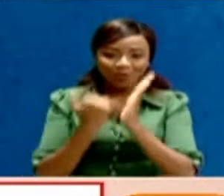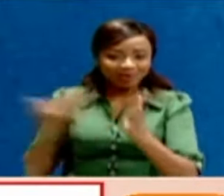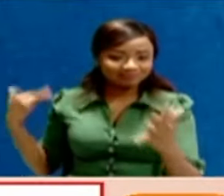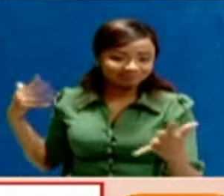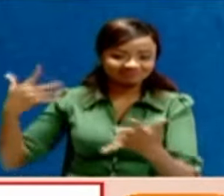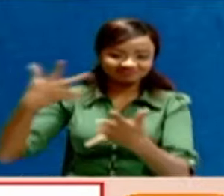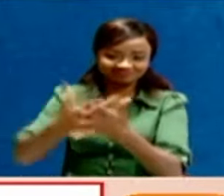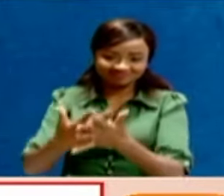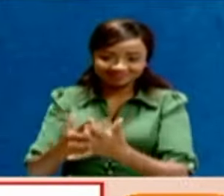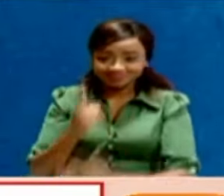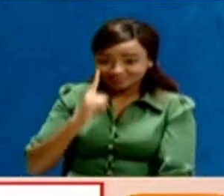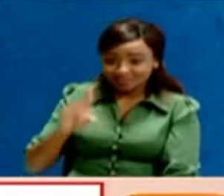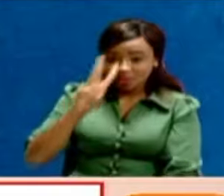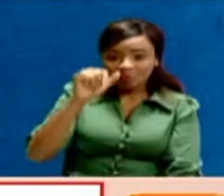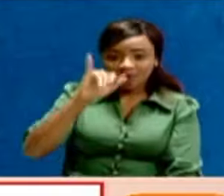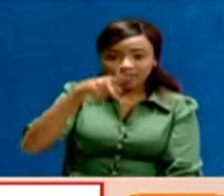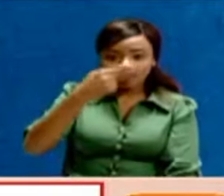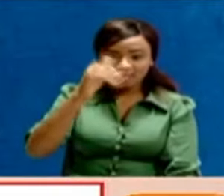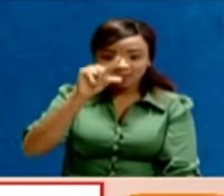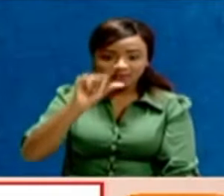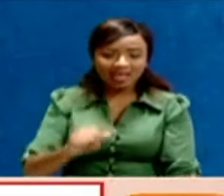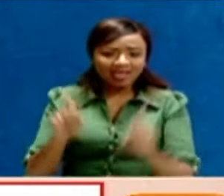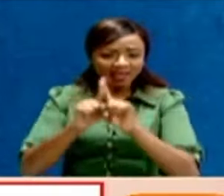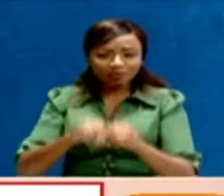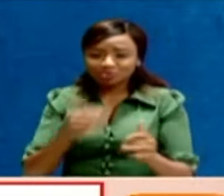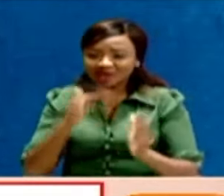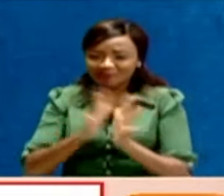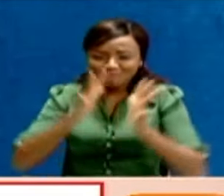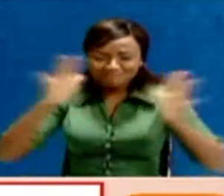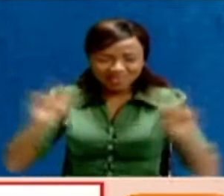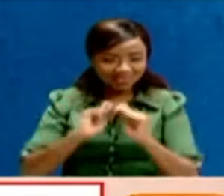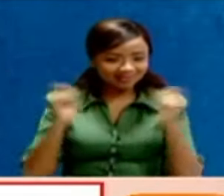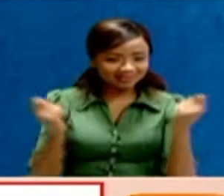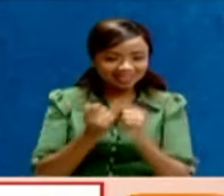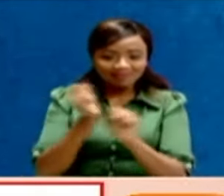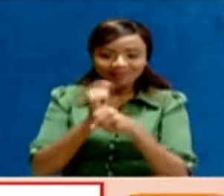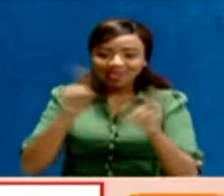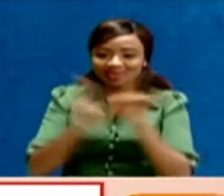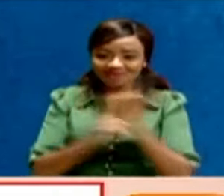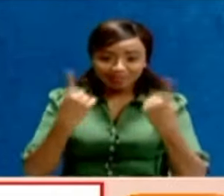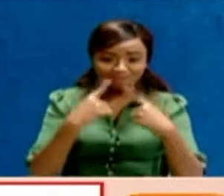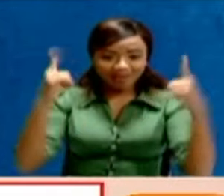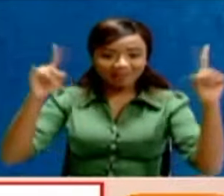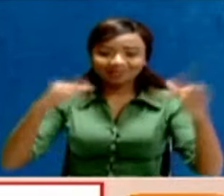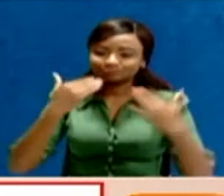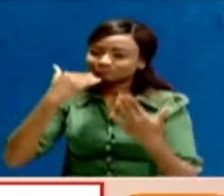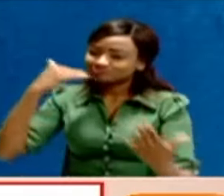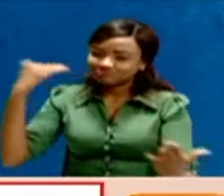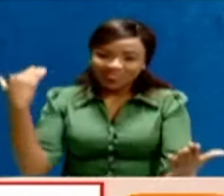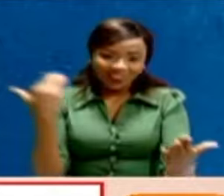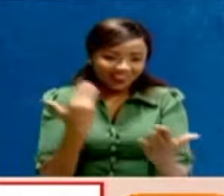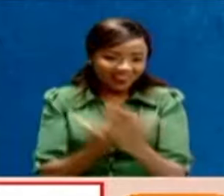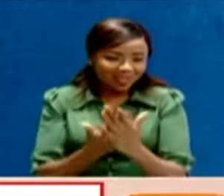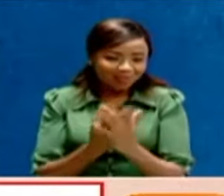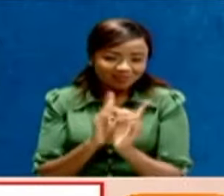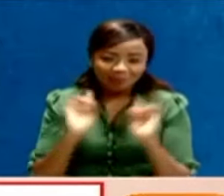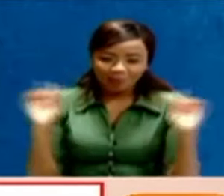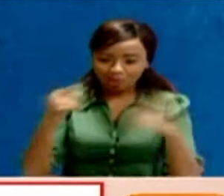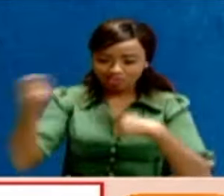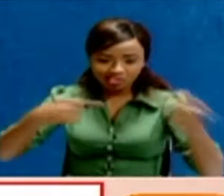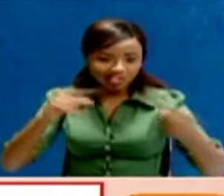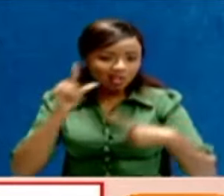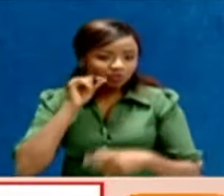have become accustomed to. My name is Wahiga Mwaura. On behalf of a very big team that's made this special broadcast possible, we say thank you so much. Thank you for everyone who's